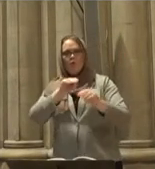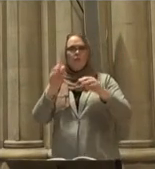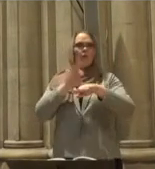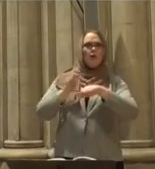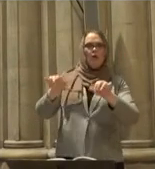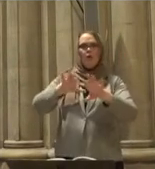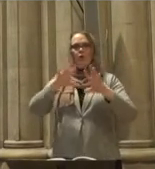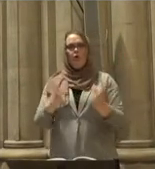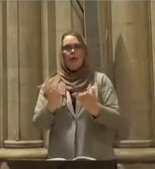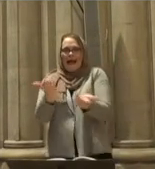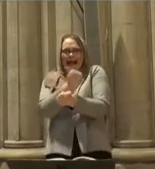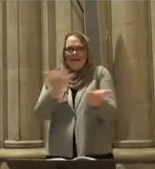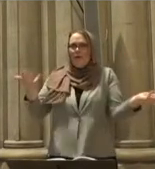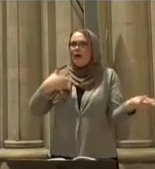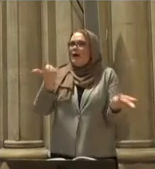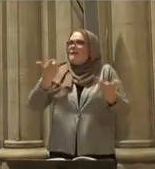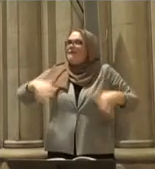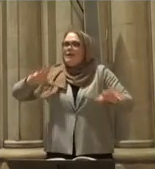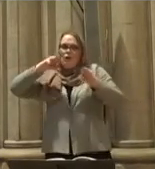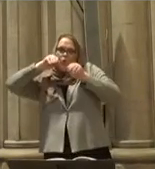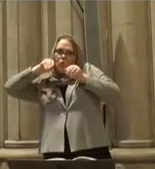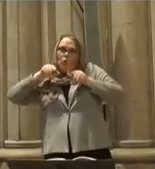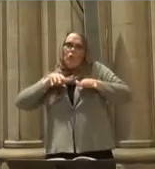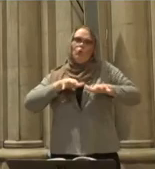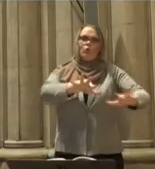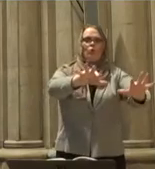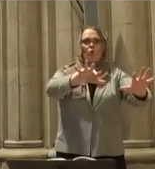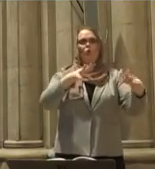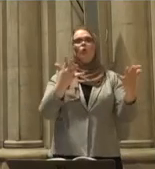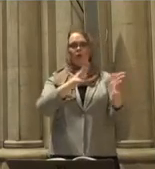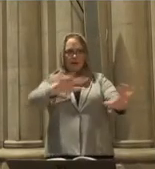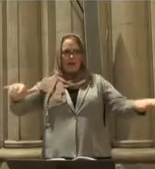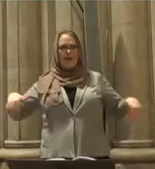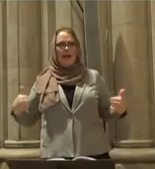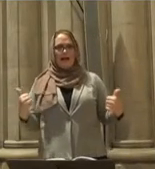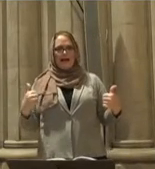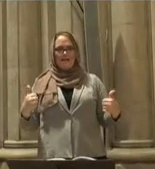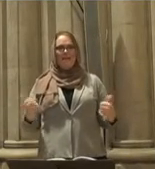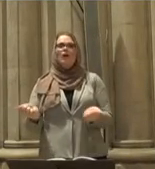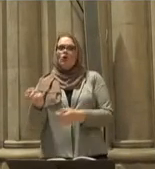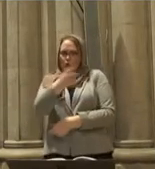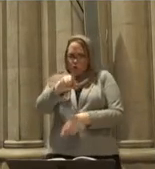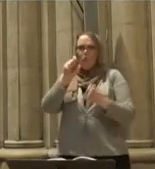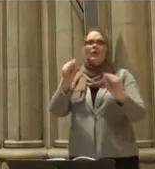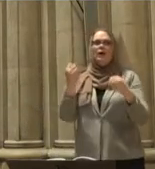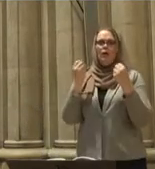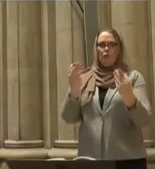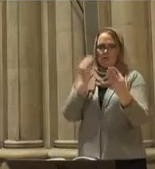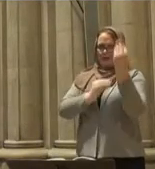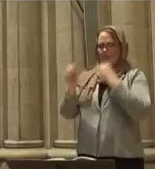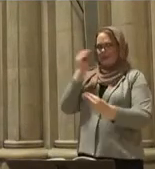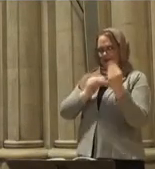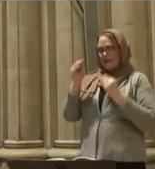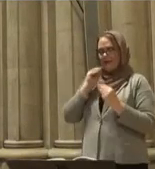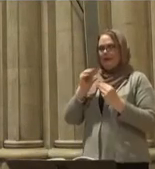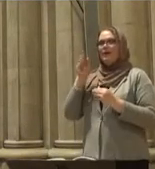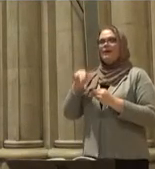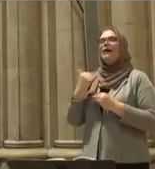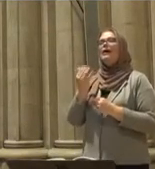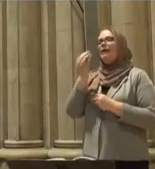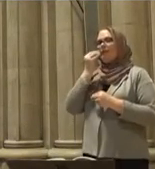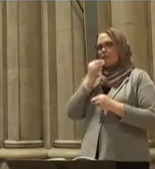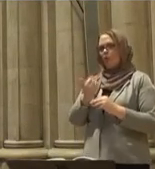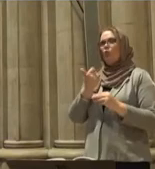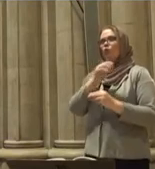have given every green plant for food. And it was so. God saw everything that he made,